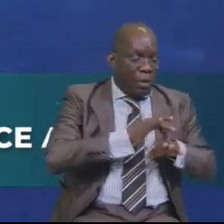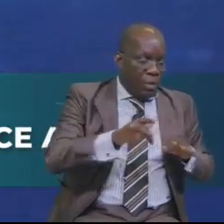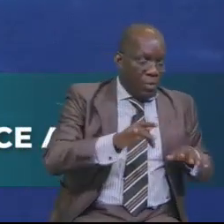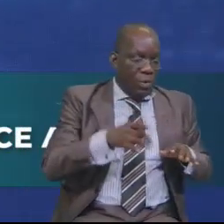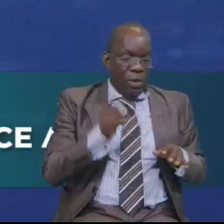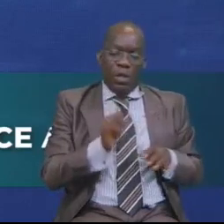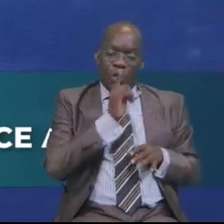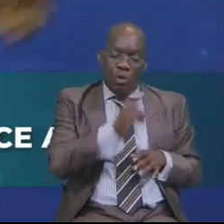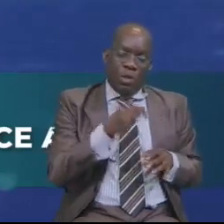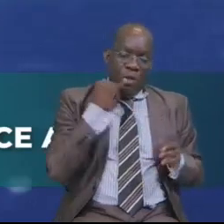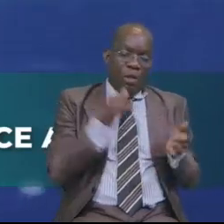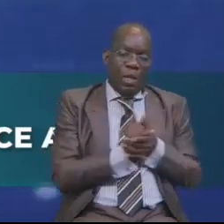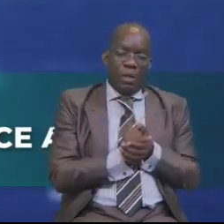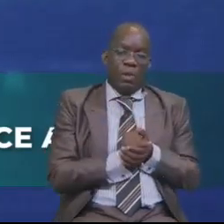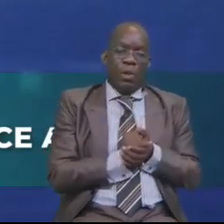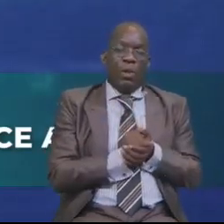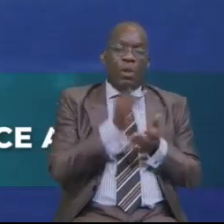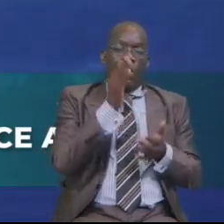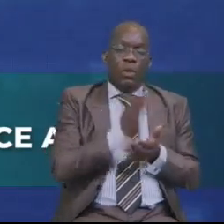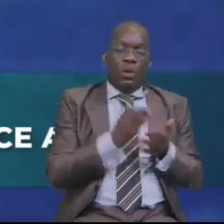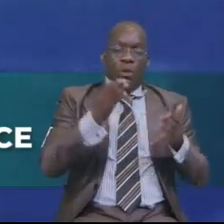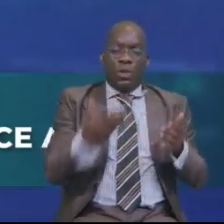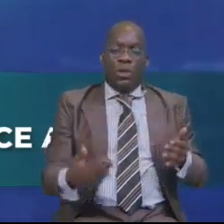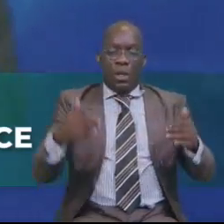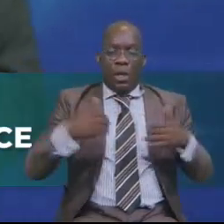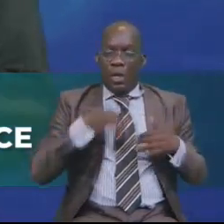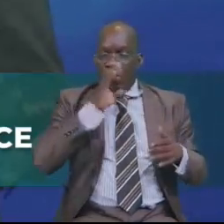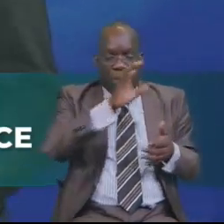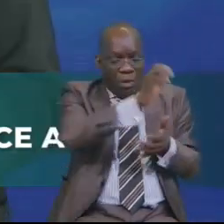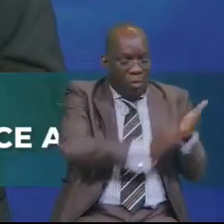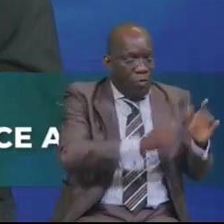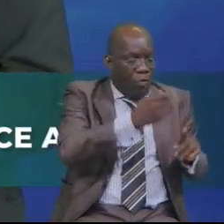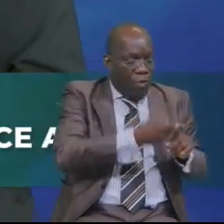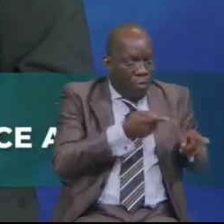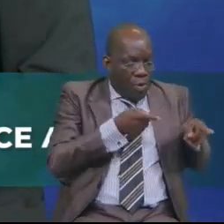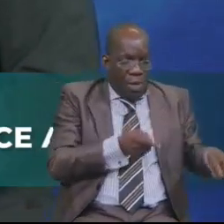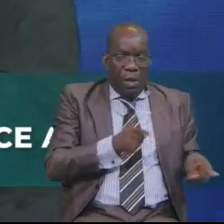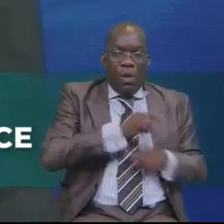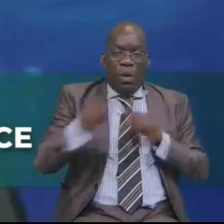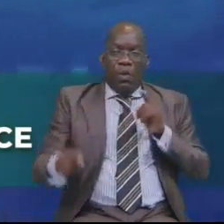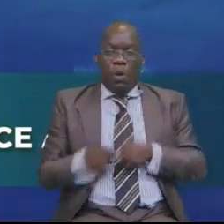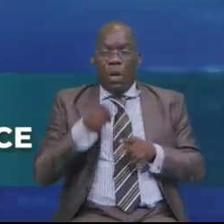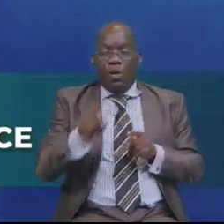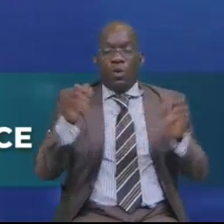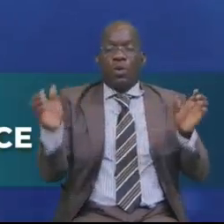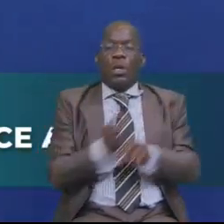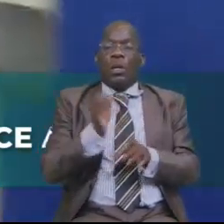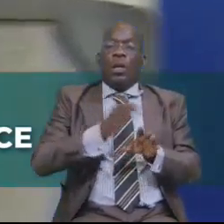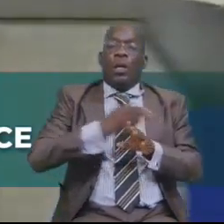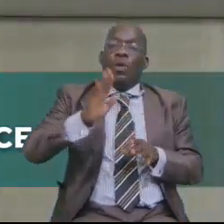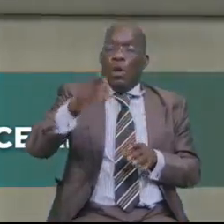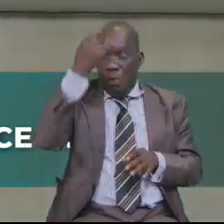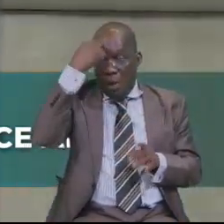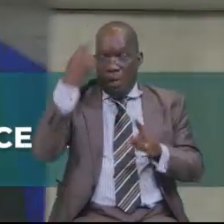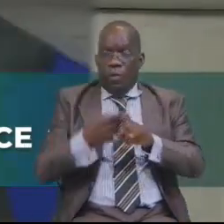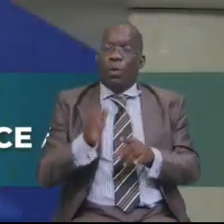fact is, something has been taken away. When you take away your mind from your sin, when you take away